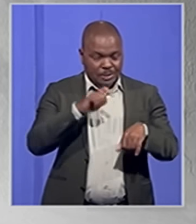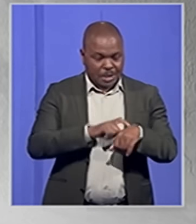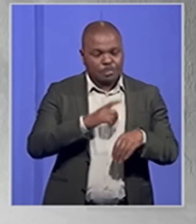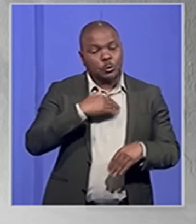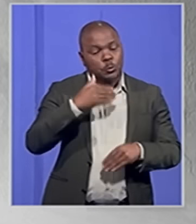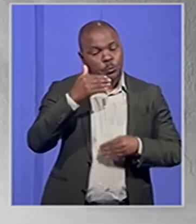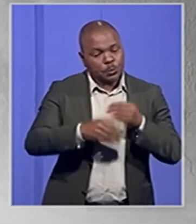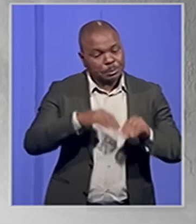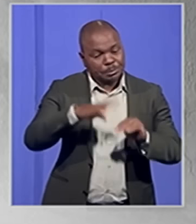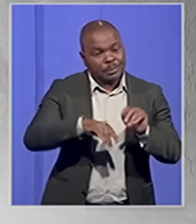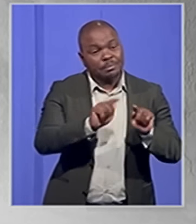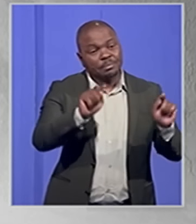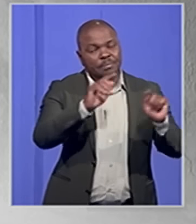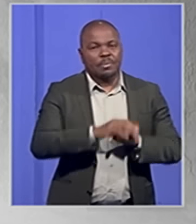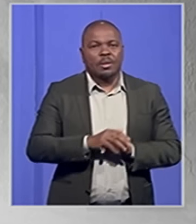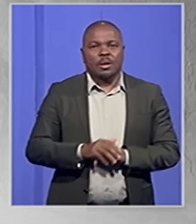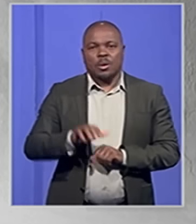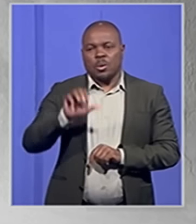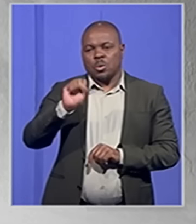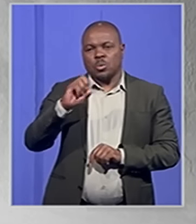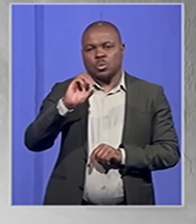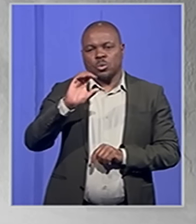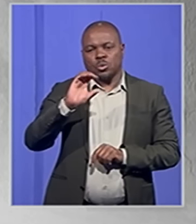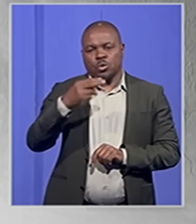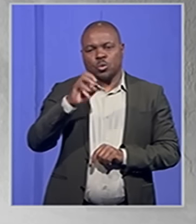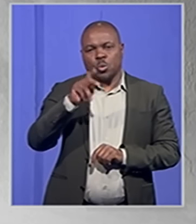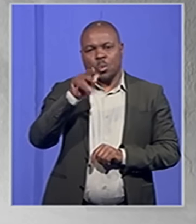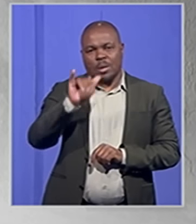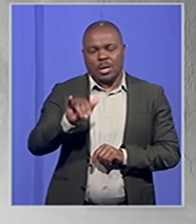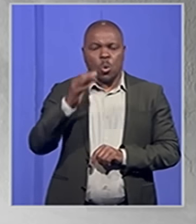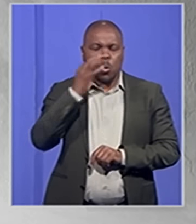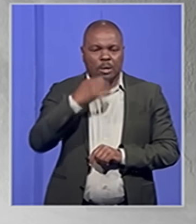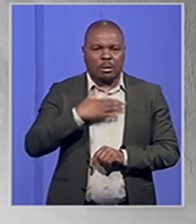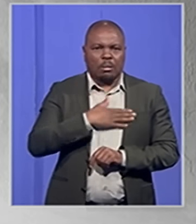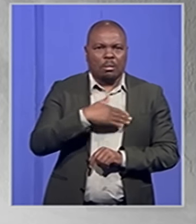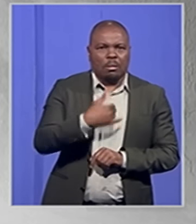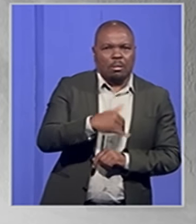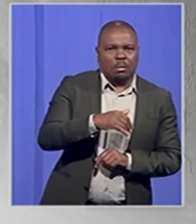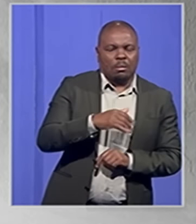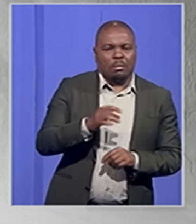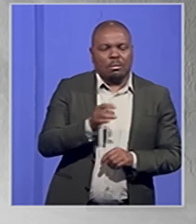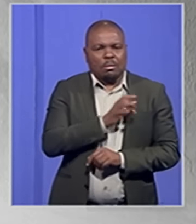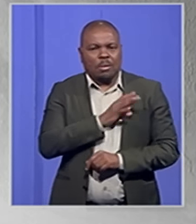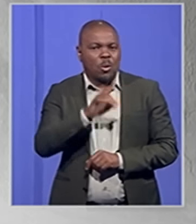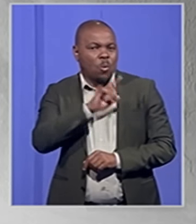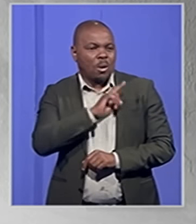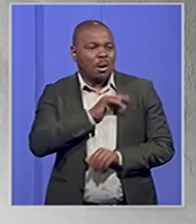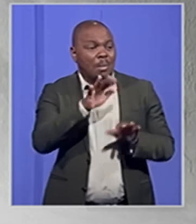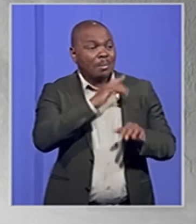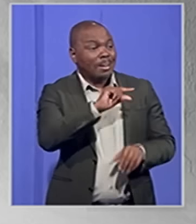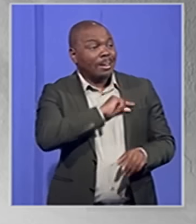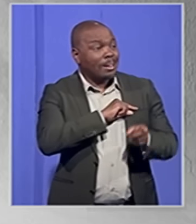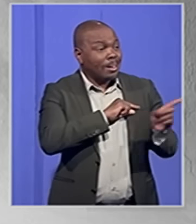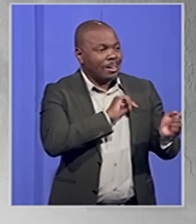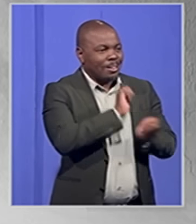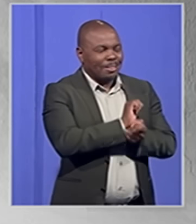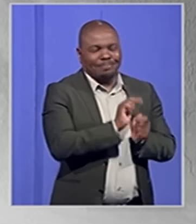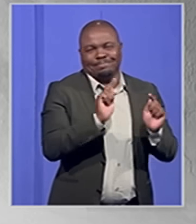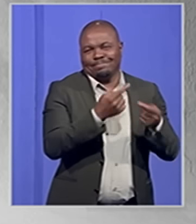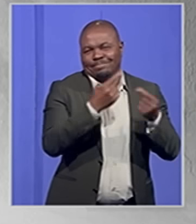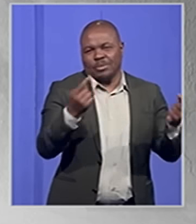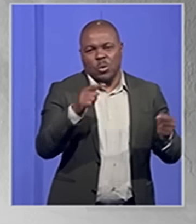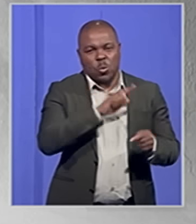magato. Shoki Magapa yena o re maikutlo ke a letšhogo gobane botlhe bao ba bonego molato ba ka se swarwe ga re e felo